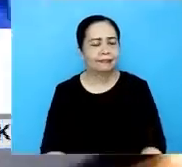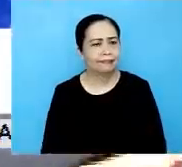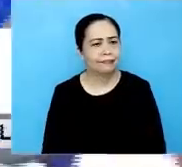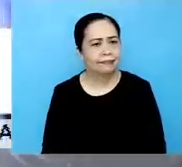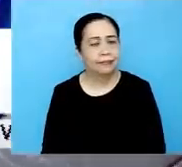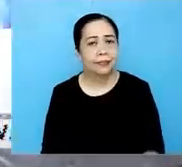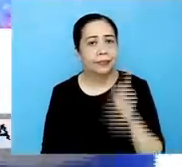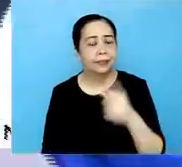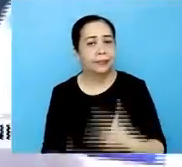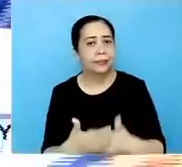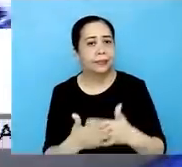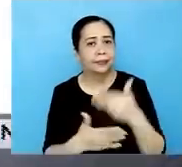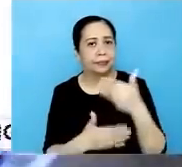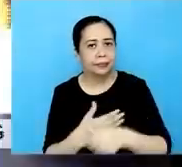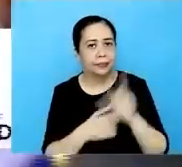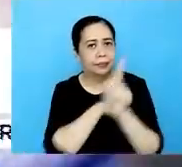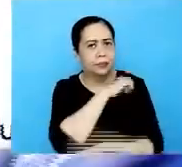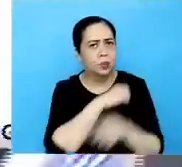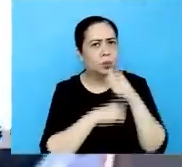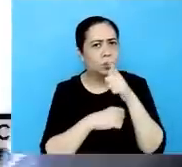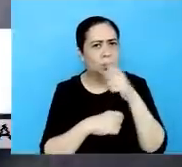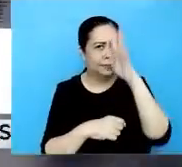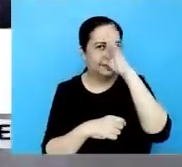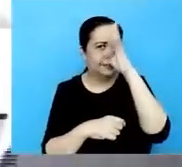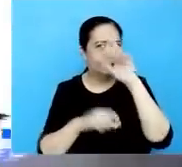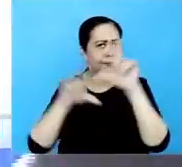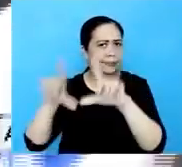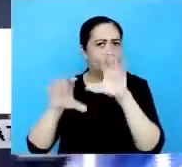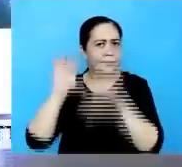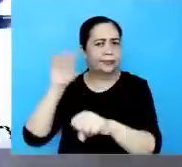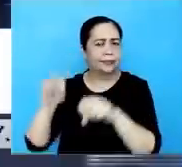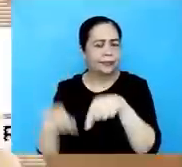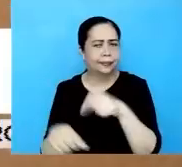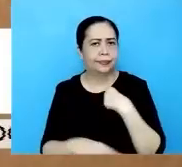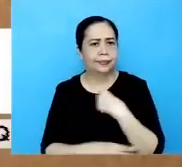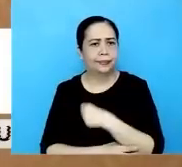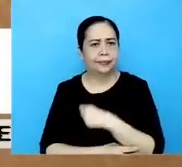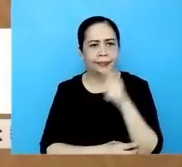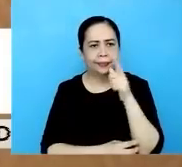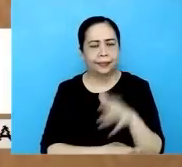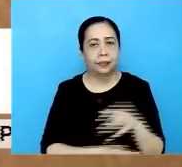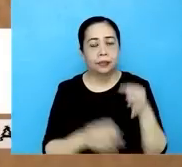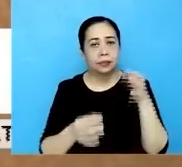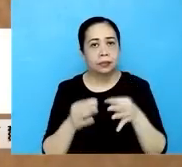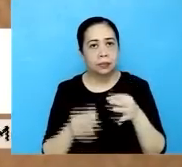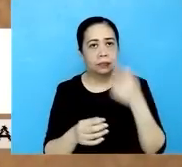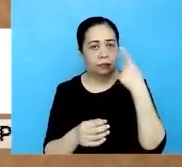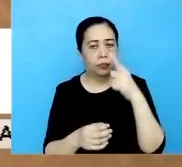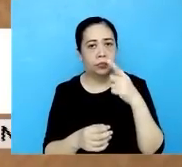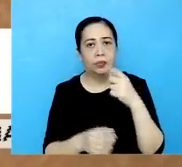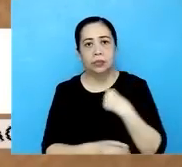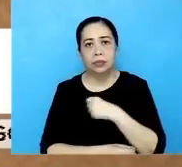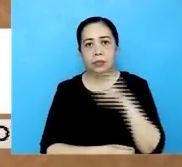daw isunod ngayon, papanagutin ang mga nasa likod ng pagpapaaresto sa dating senadora. Justice for former Senator Laila will